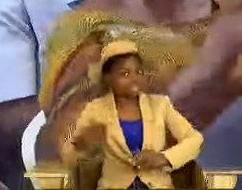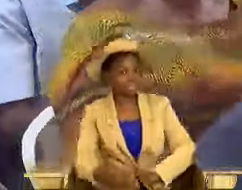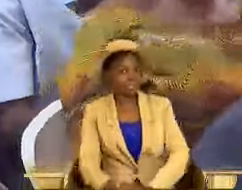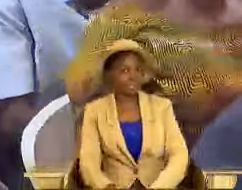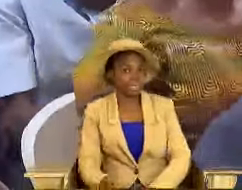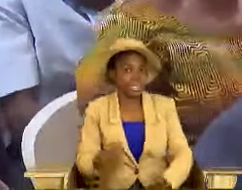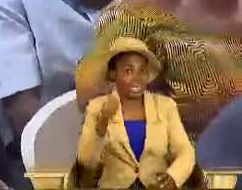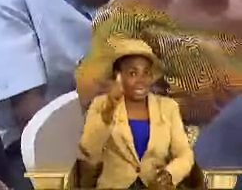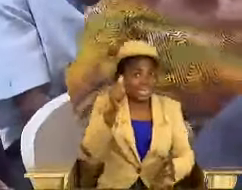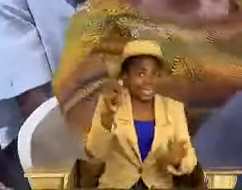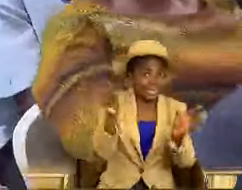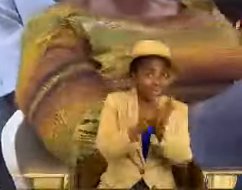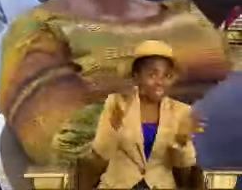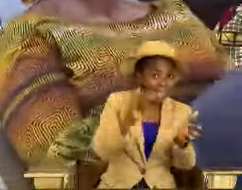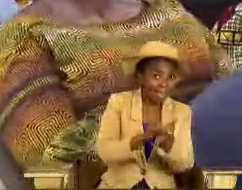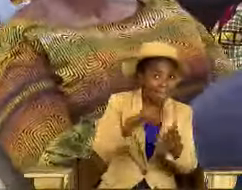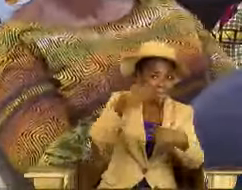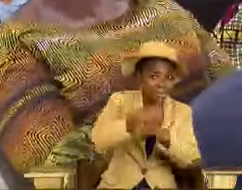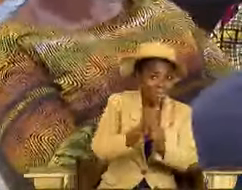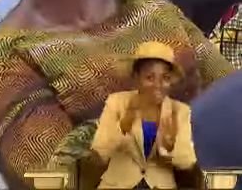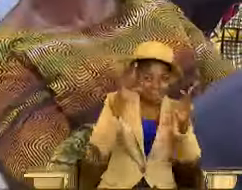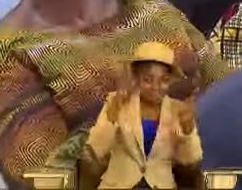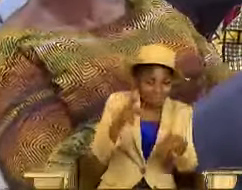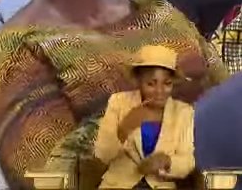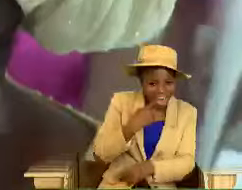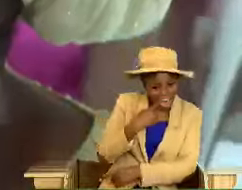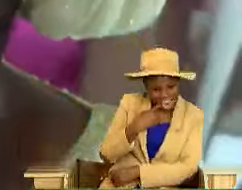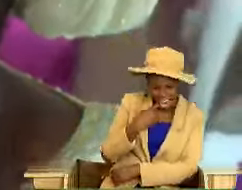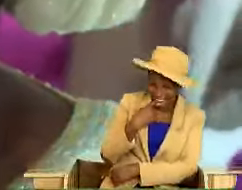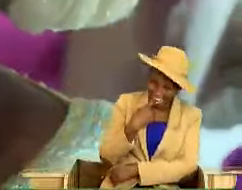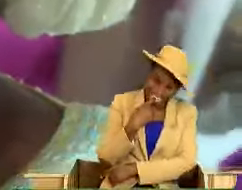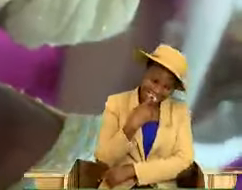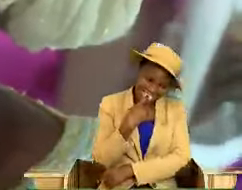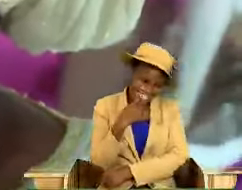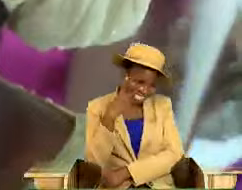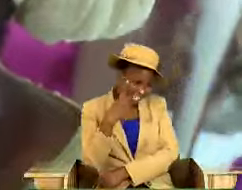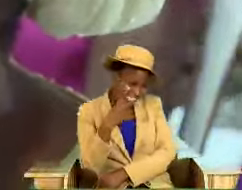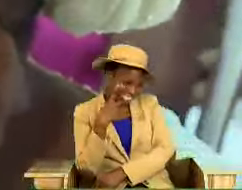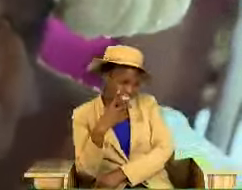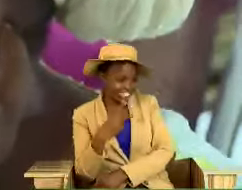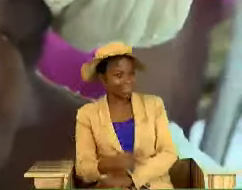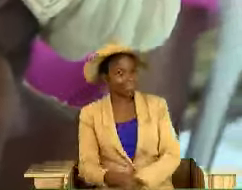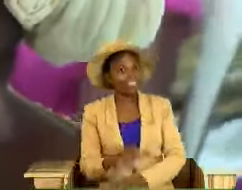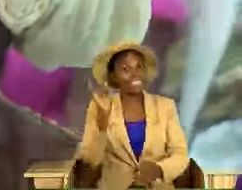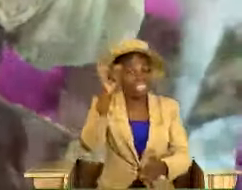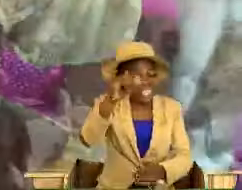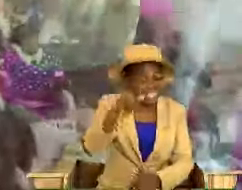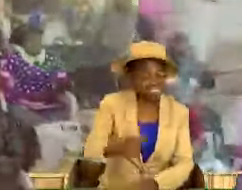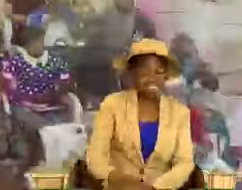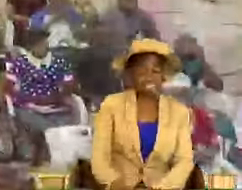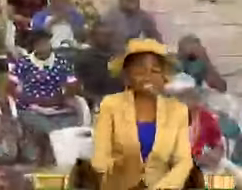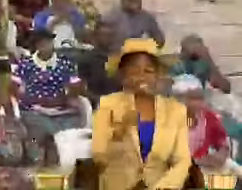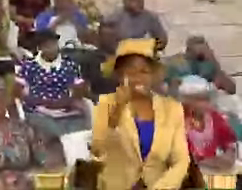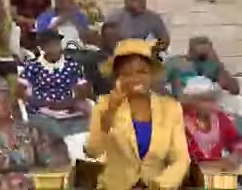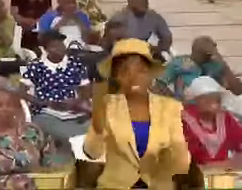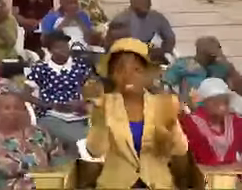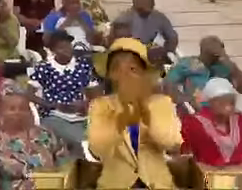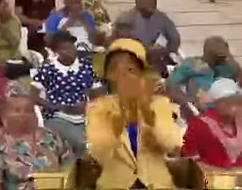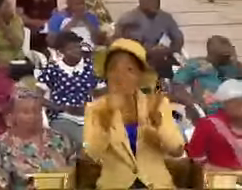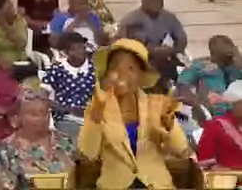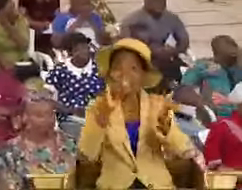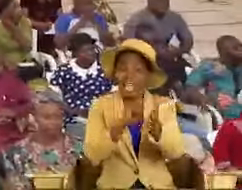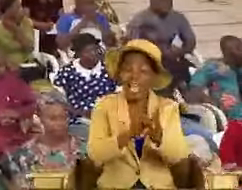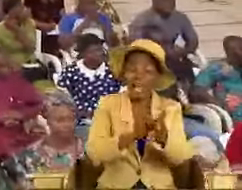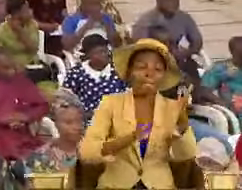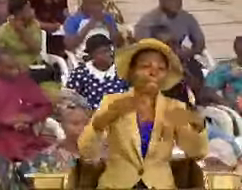you a testimony that makes your story to be published a testimony that makes you